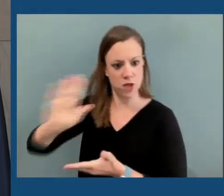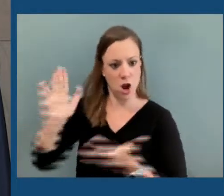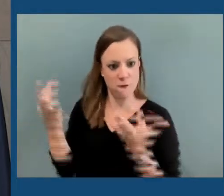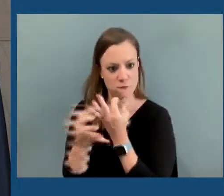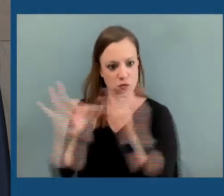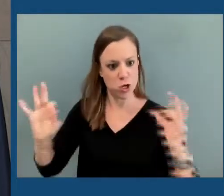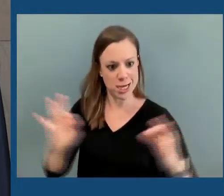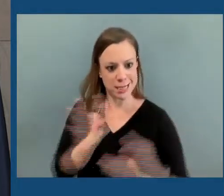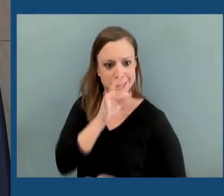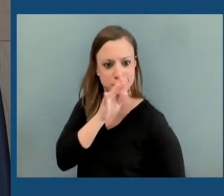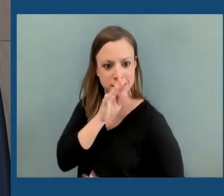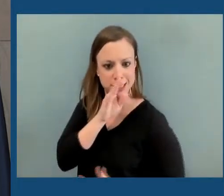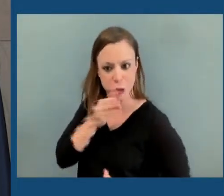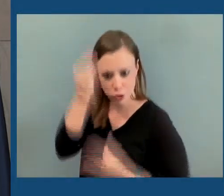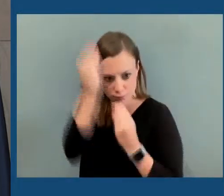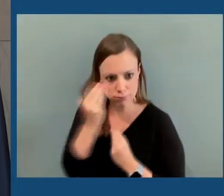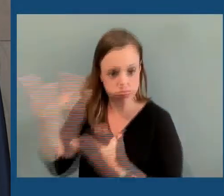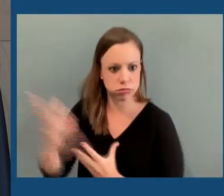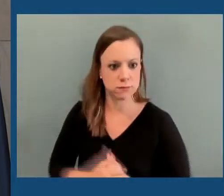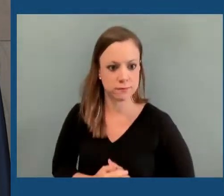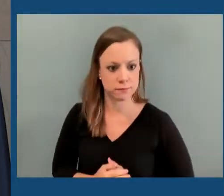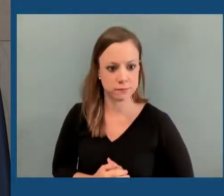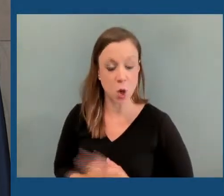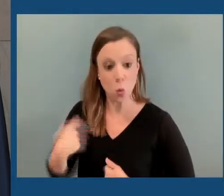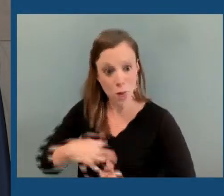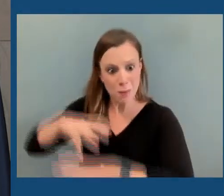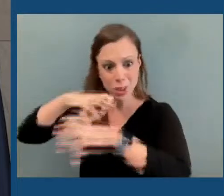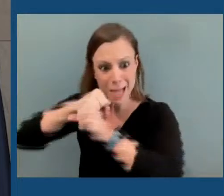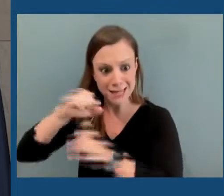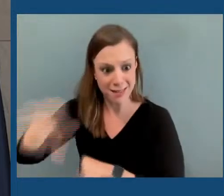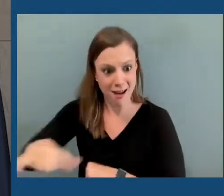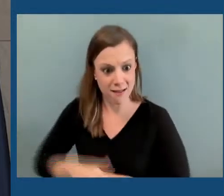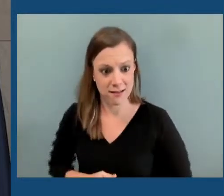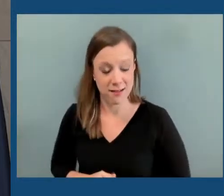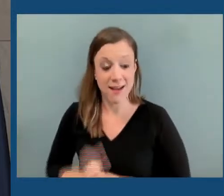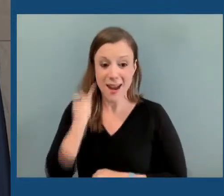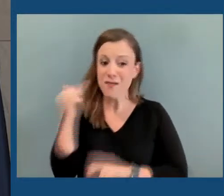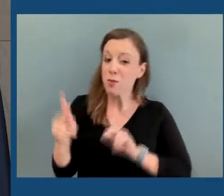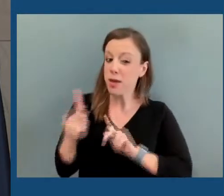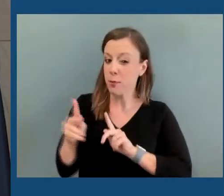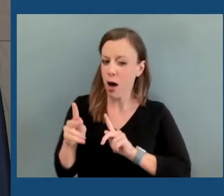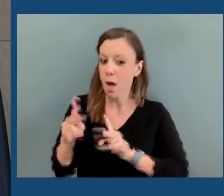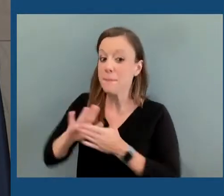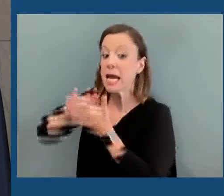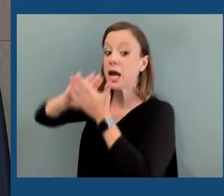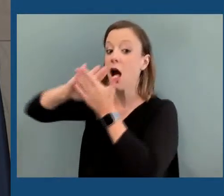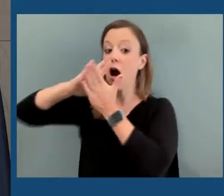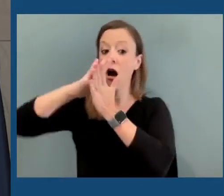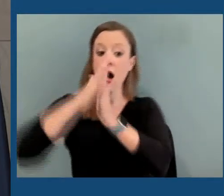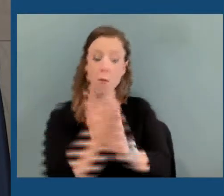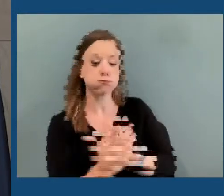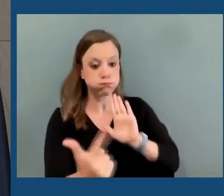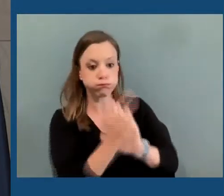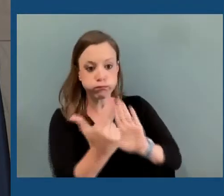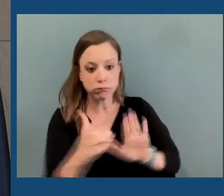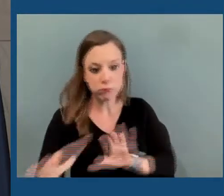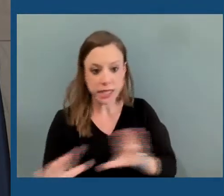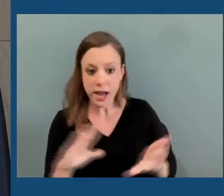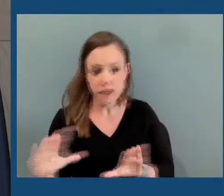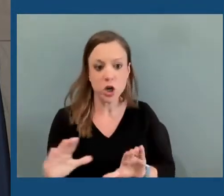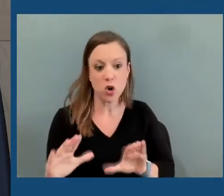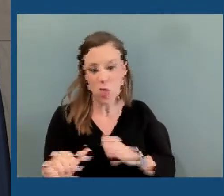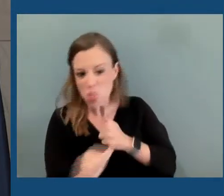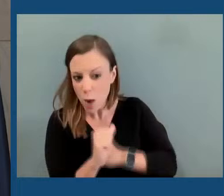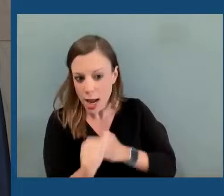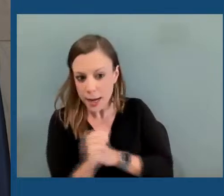We also protect that. People cross the line into criminal behavior, threatening behavior, that's a different ballgame altogether.